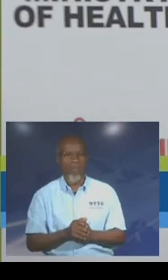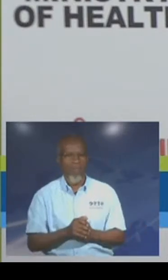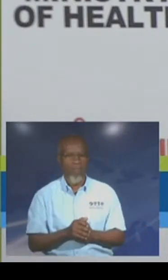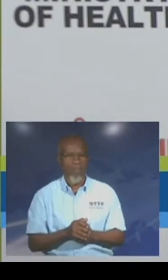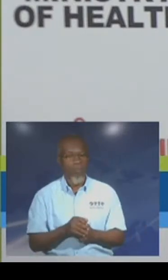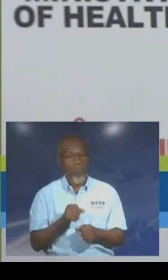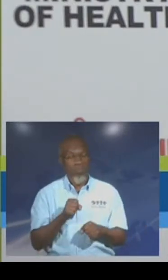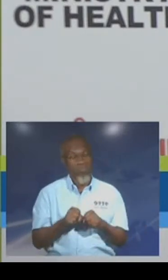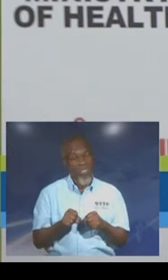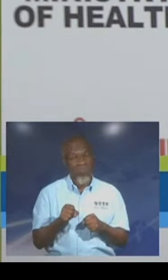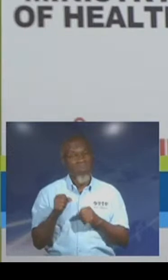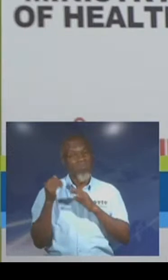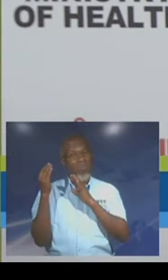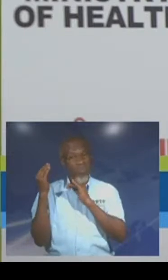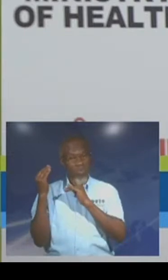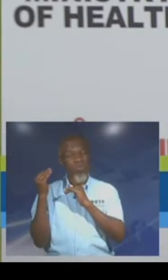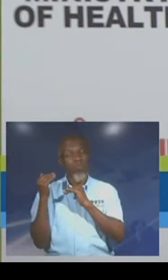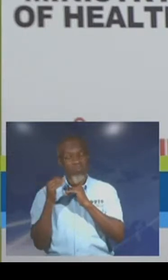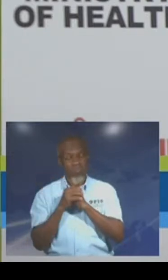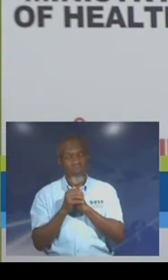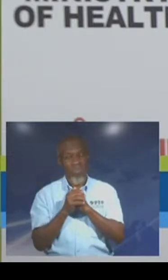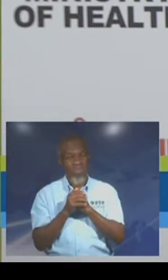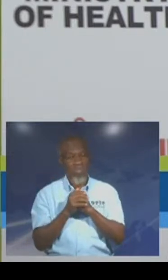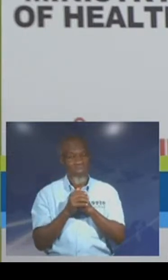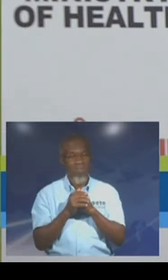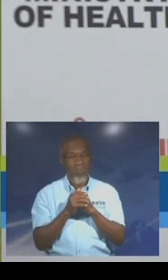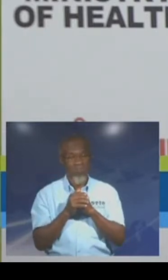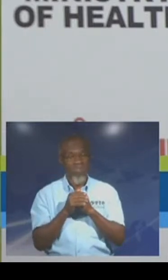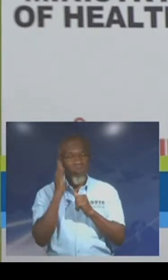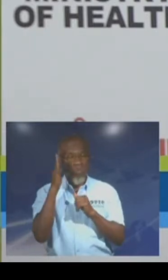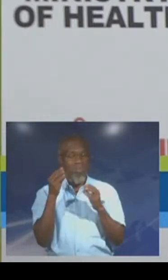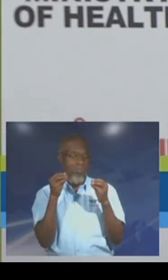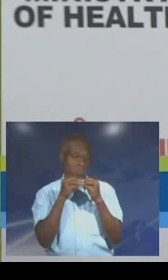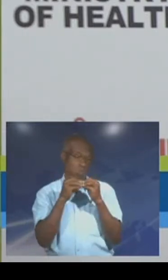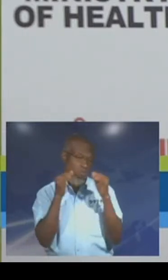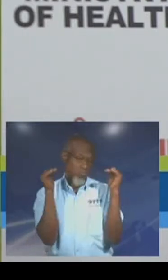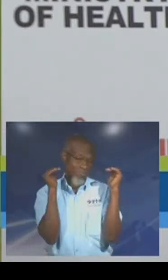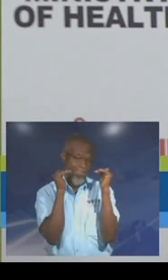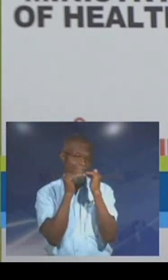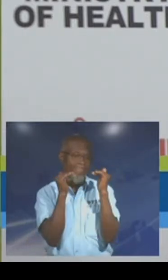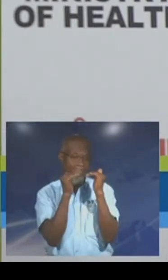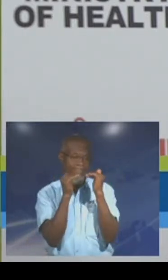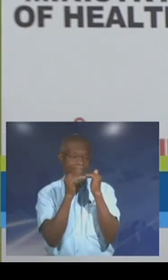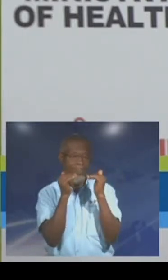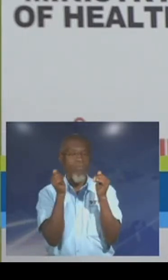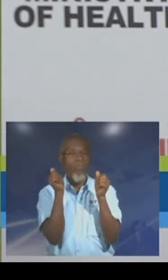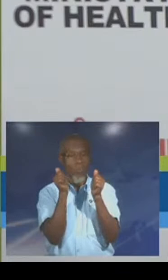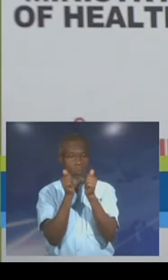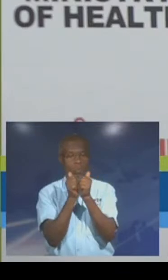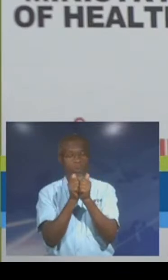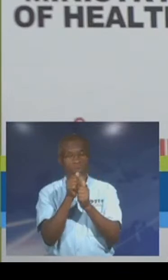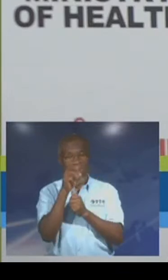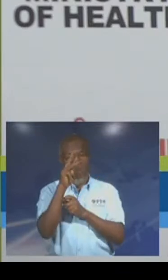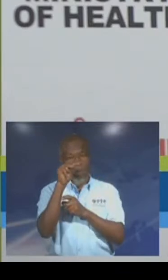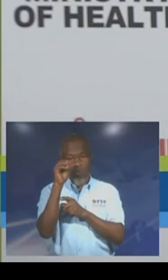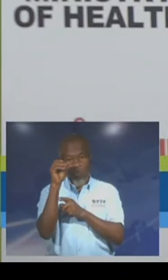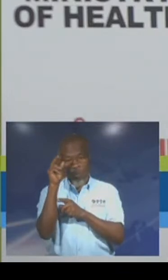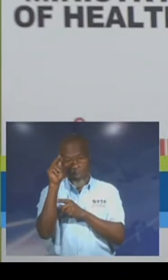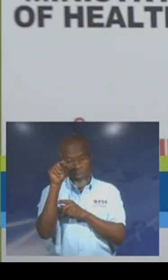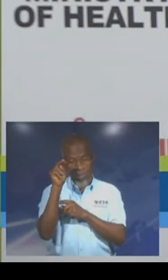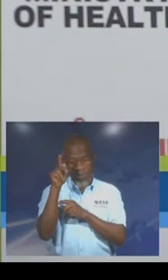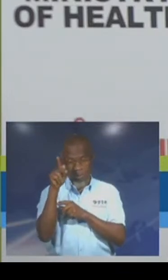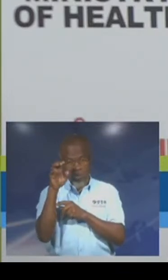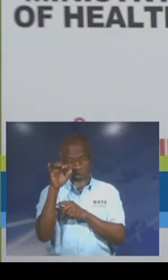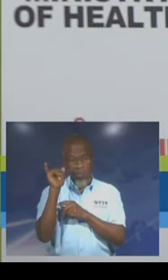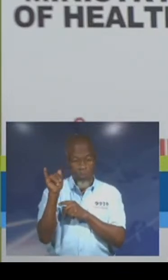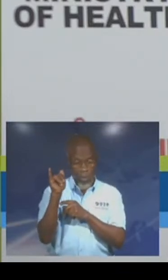be available on a more equitable level to all countries based on not only their population